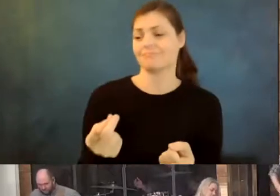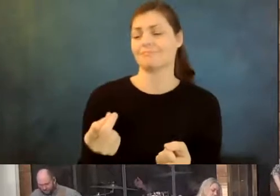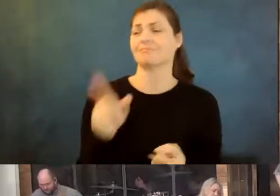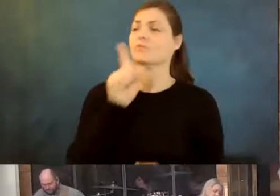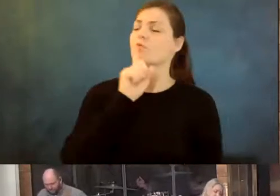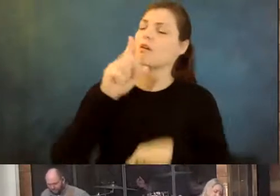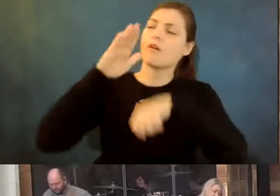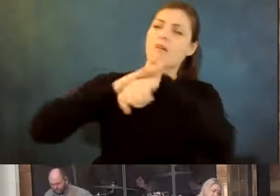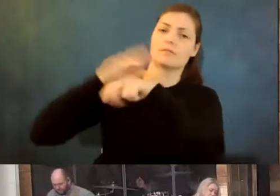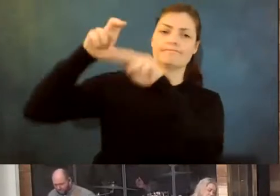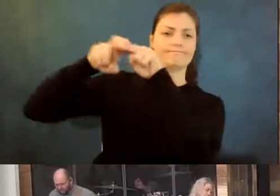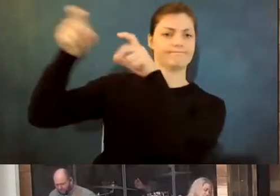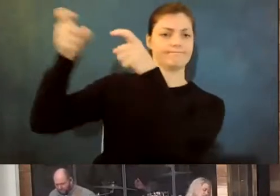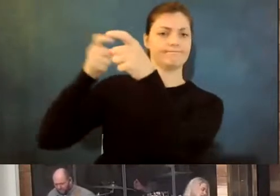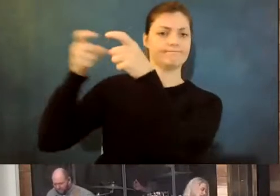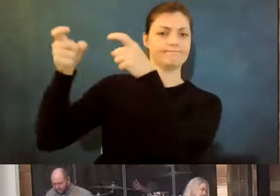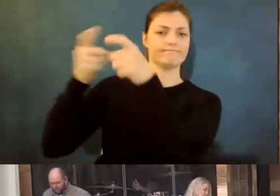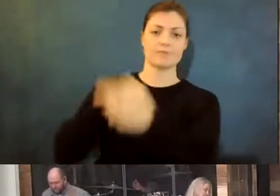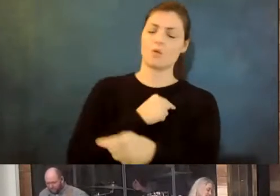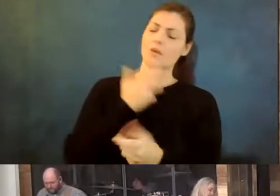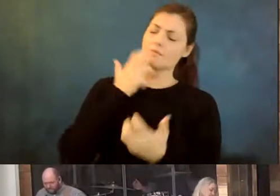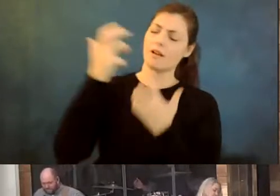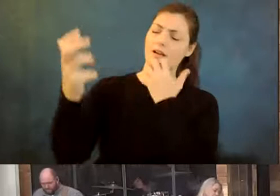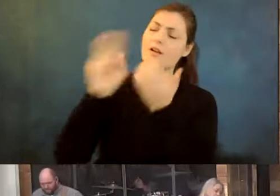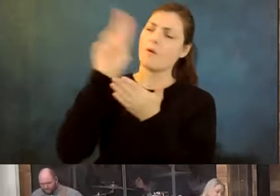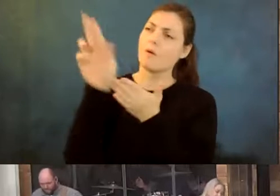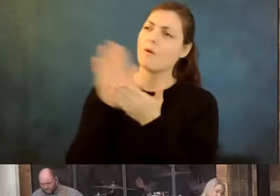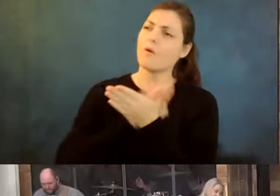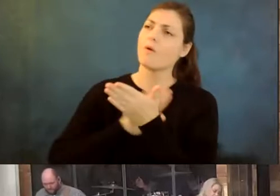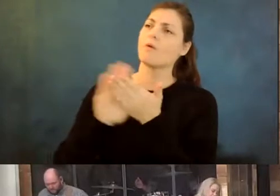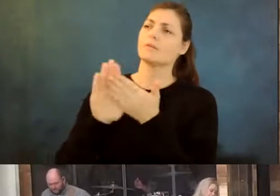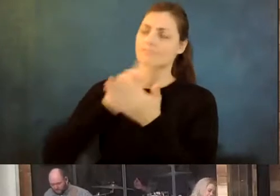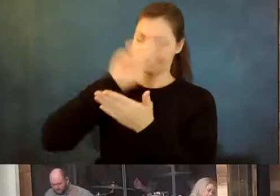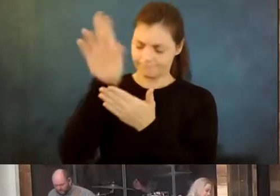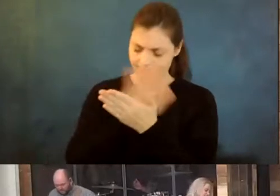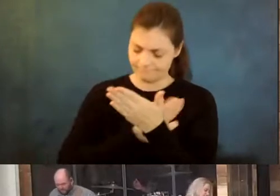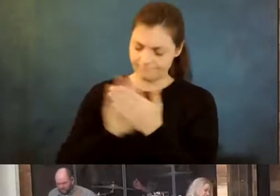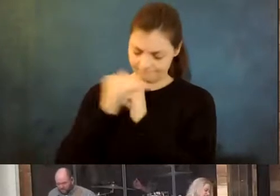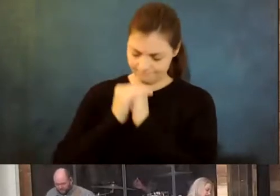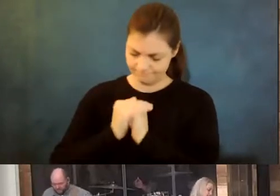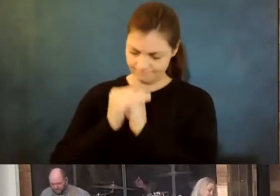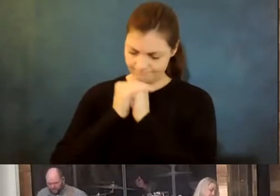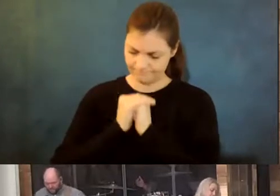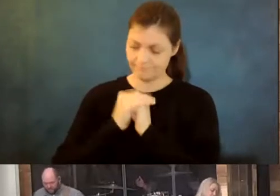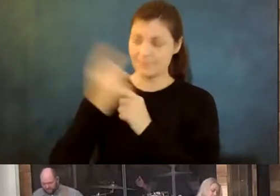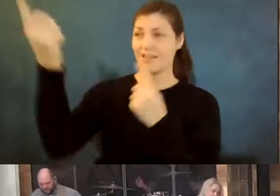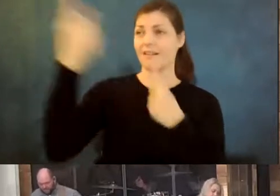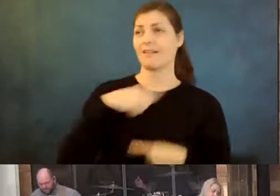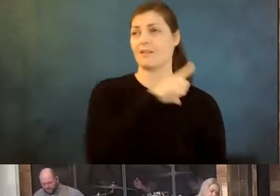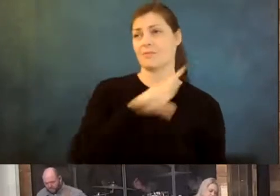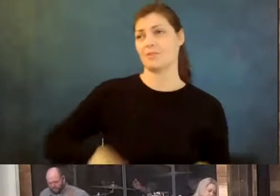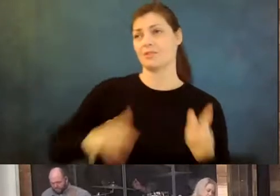You are on the throne. So we cry, holy, holy, holy. And we cry, come, Lord